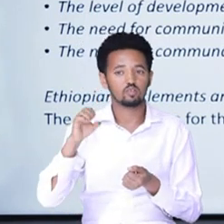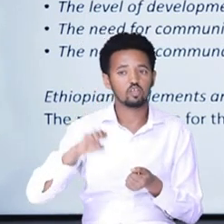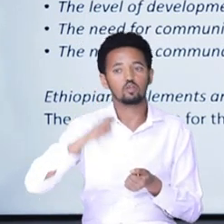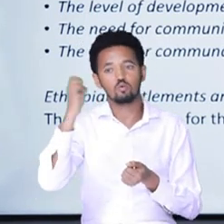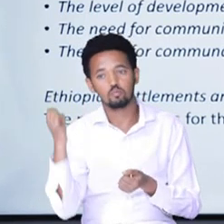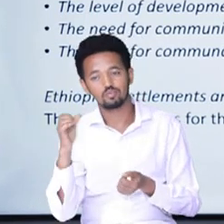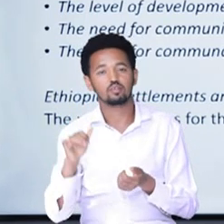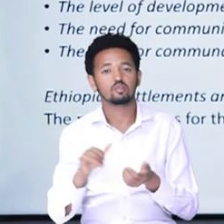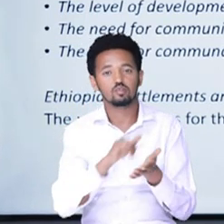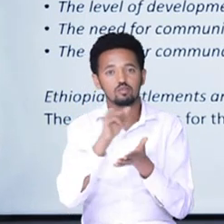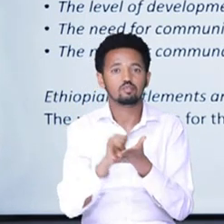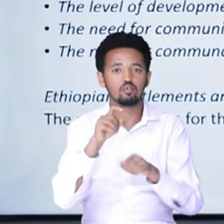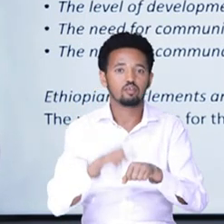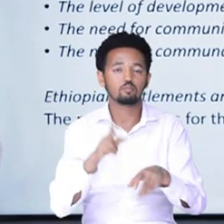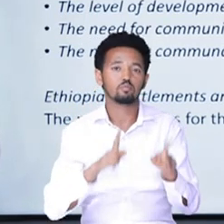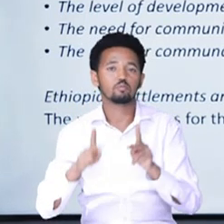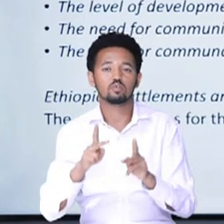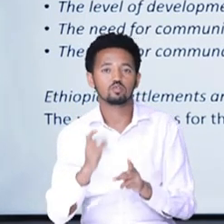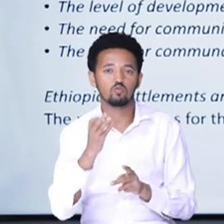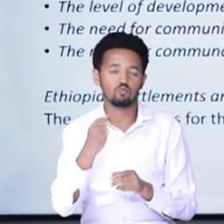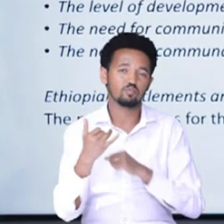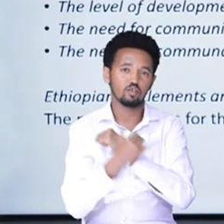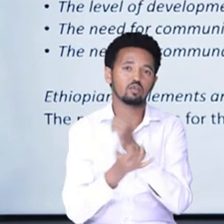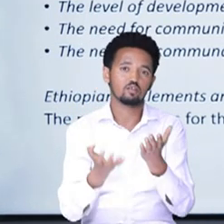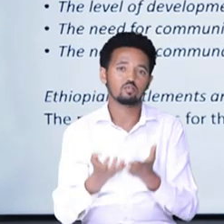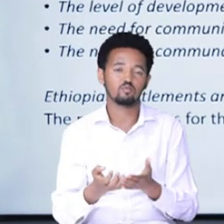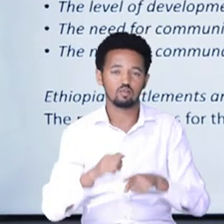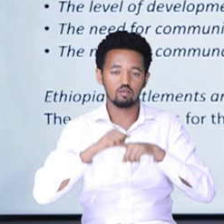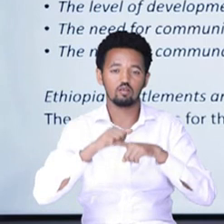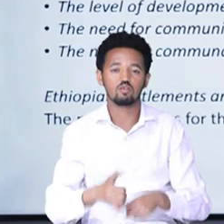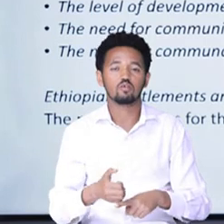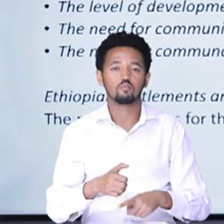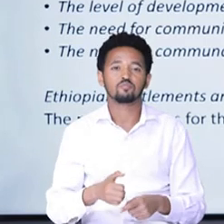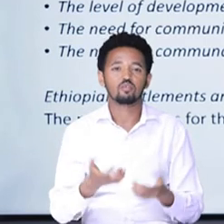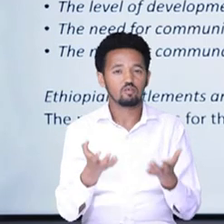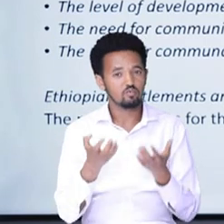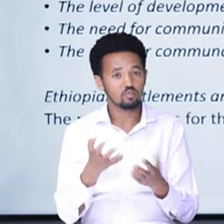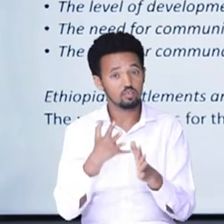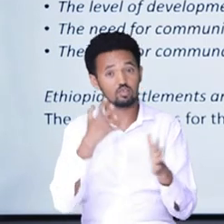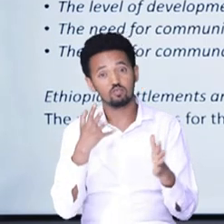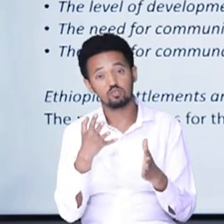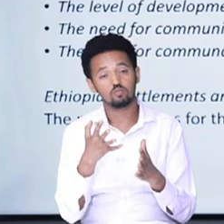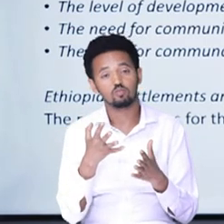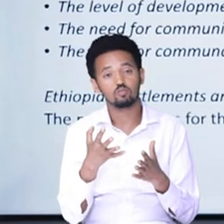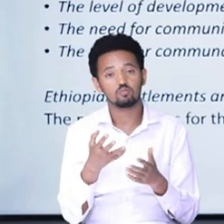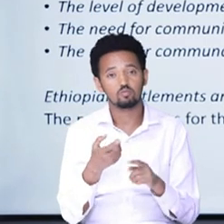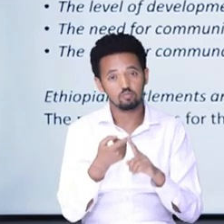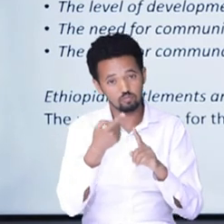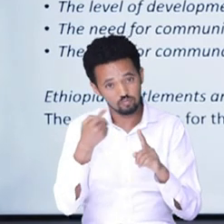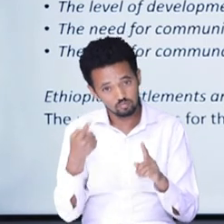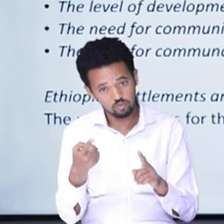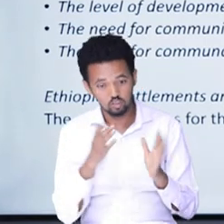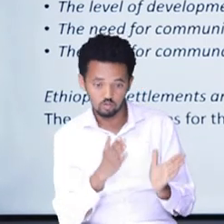that time, peoples of the country need to defend themselves from the enemies.